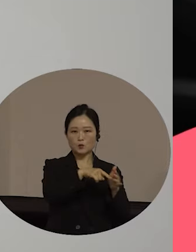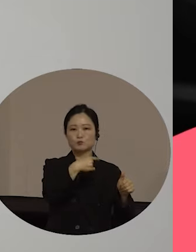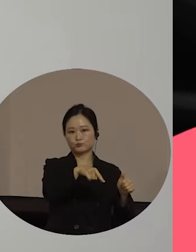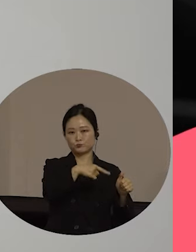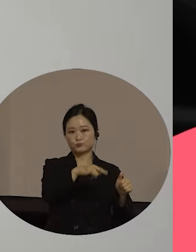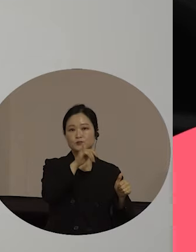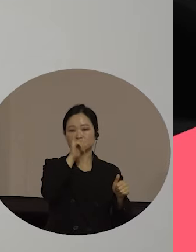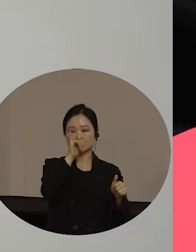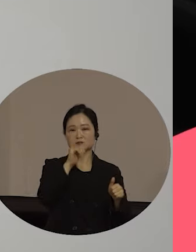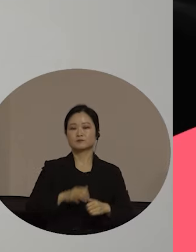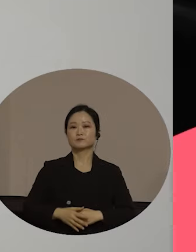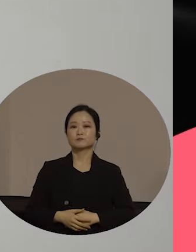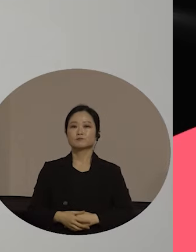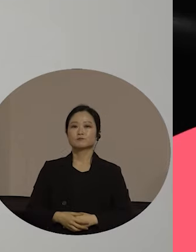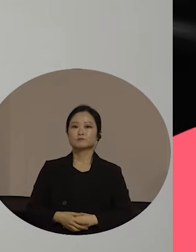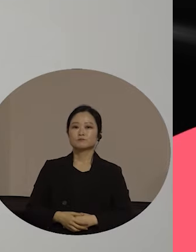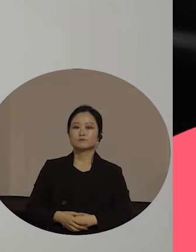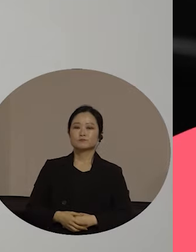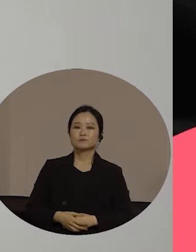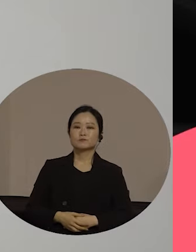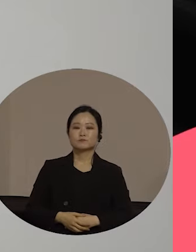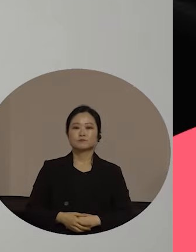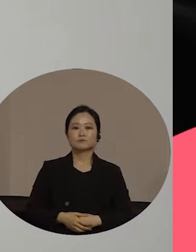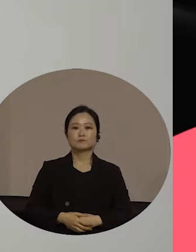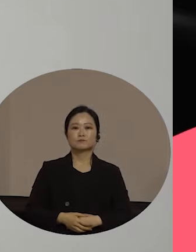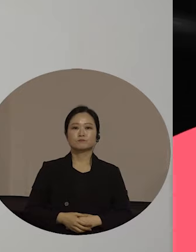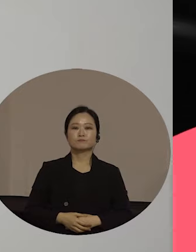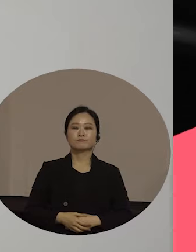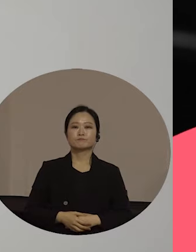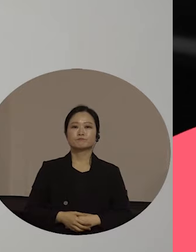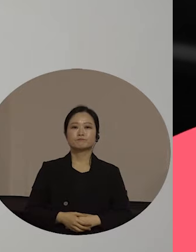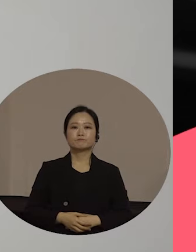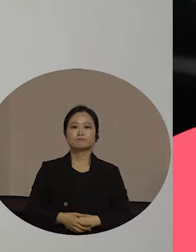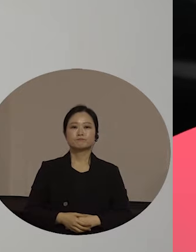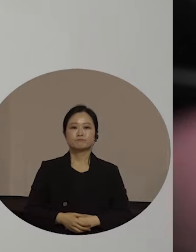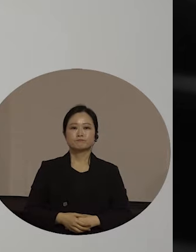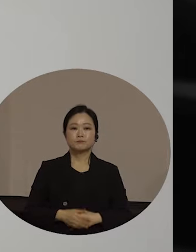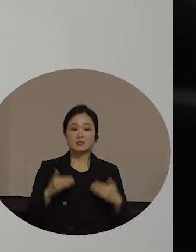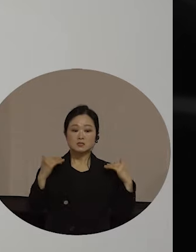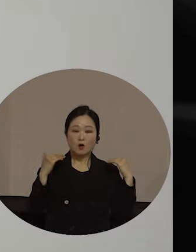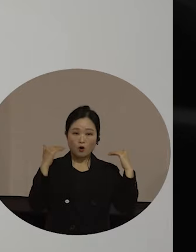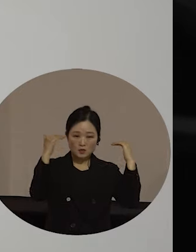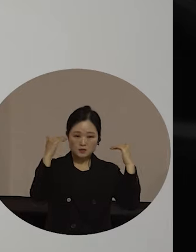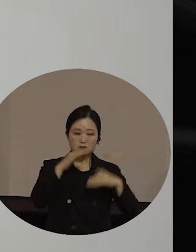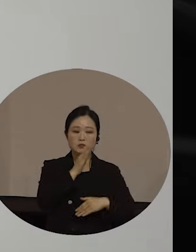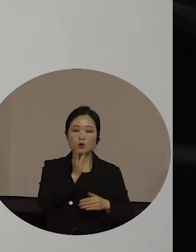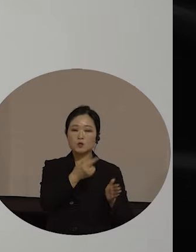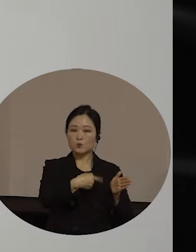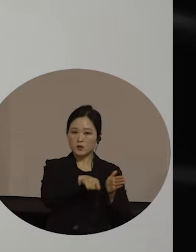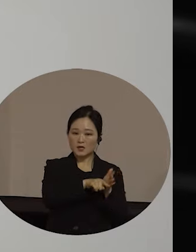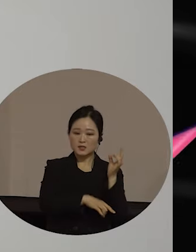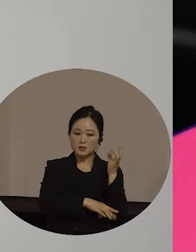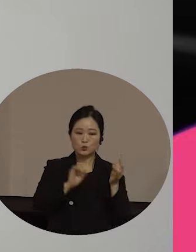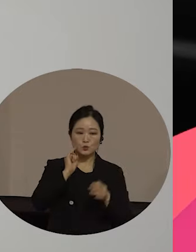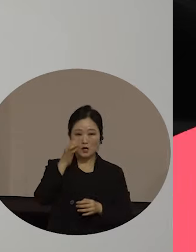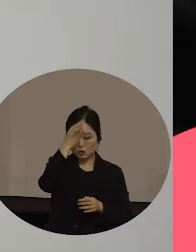that the amount of adults and grown-up is rising there as well. And then we also have the liberal adult